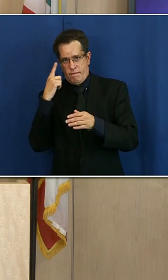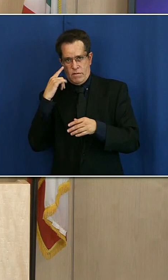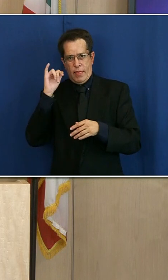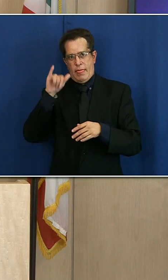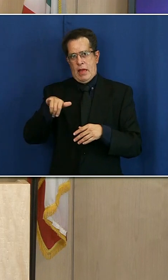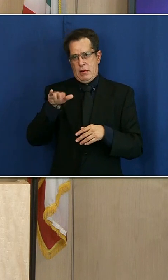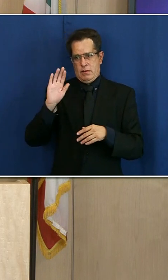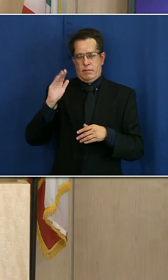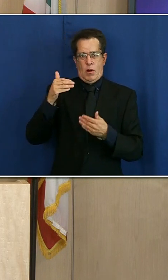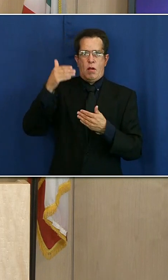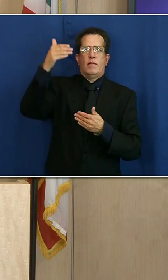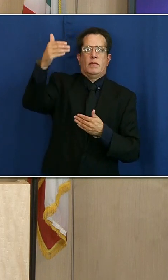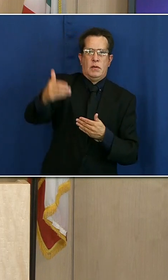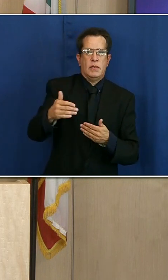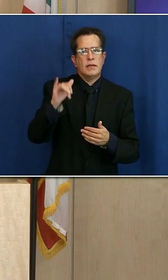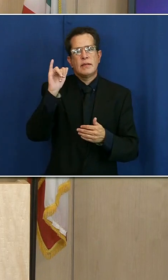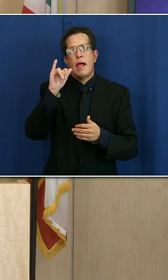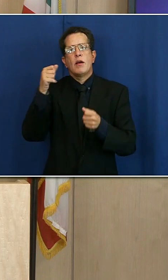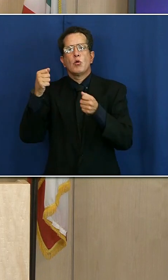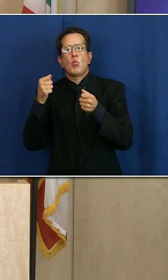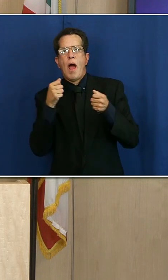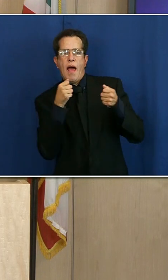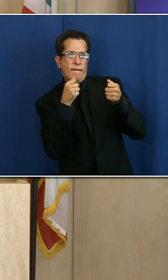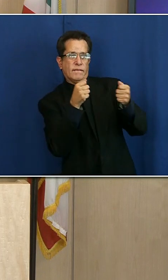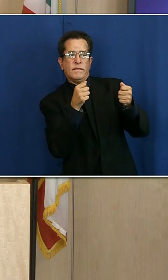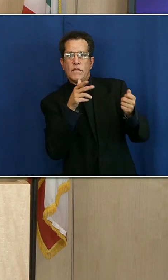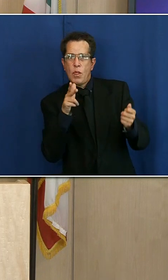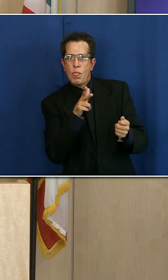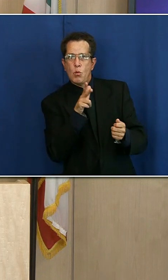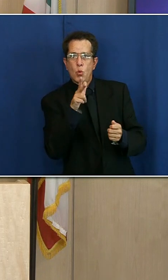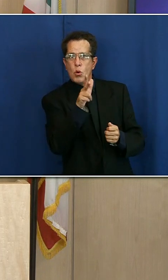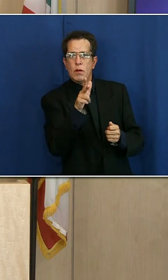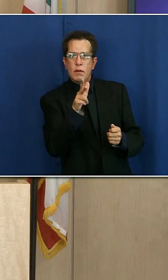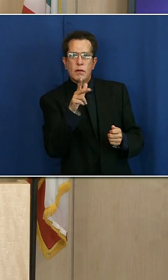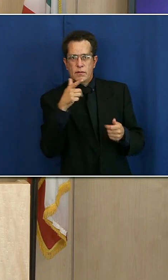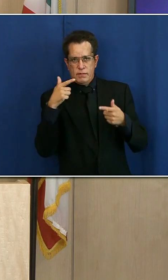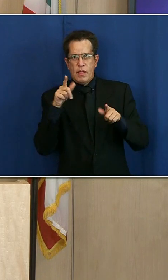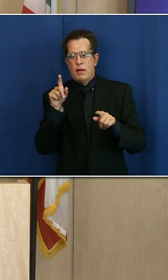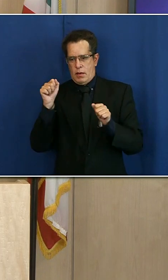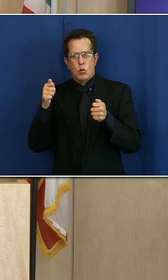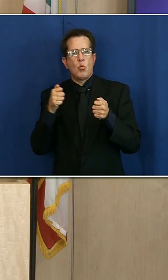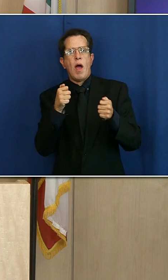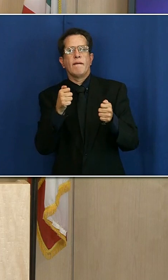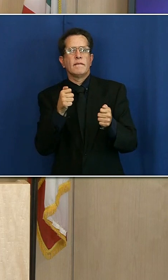For example, drive-through Halloween event to allow children to